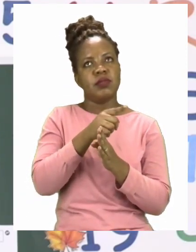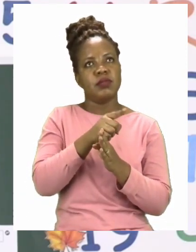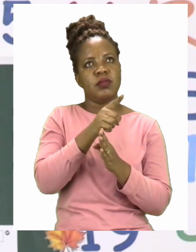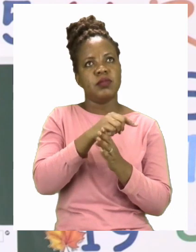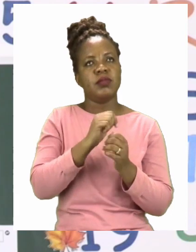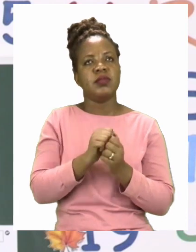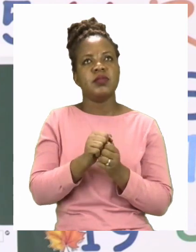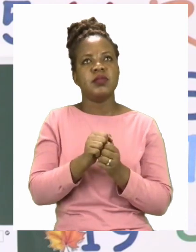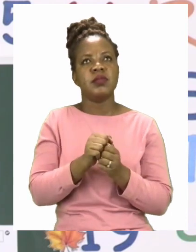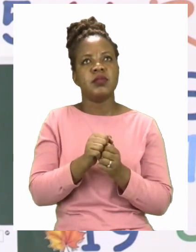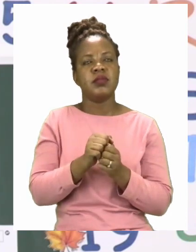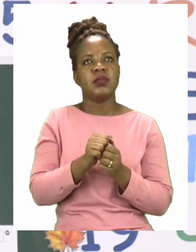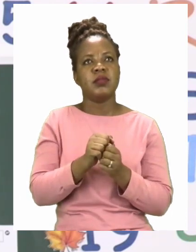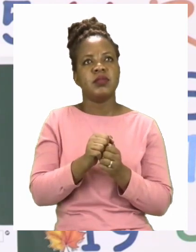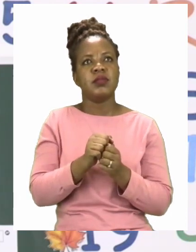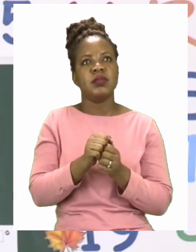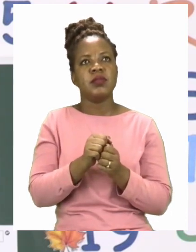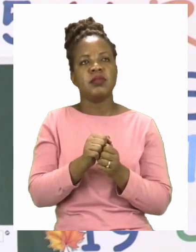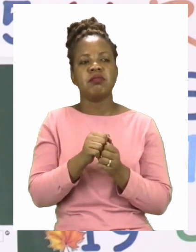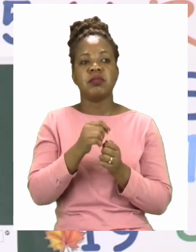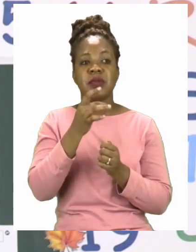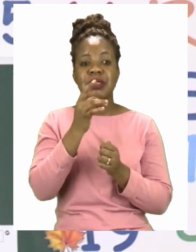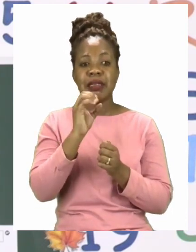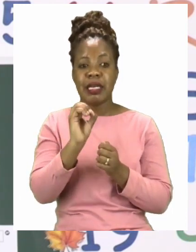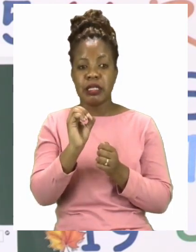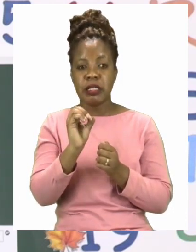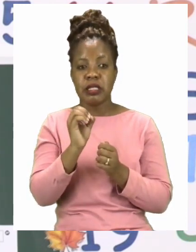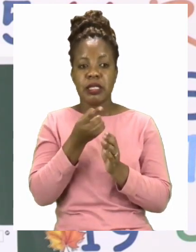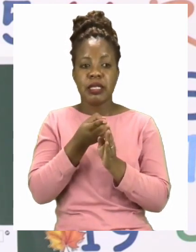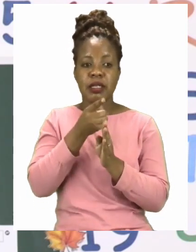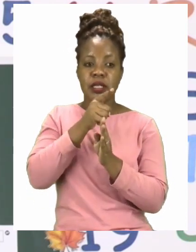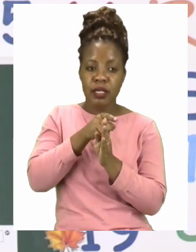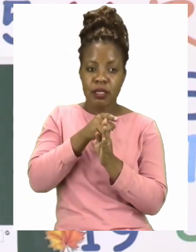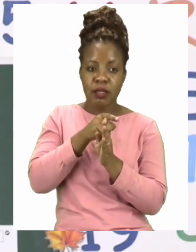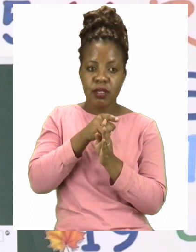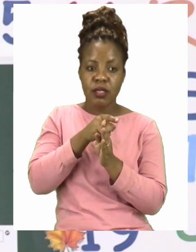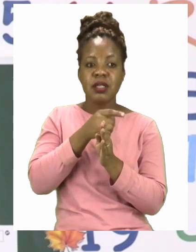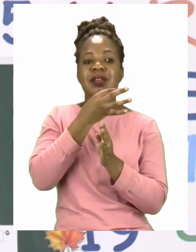start. We have 80, which means the next number counting backwards is